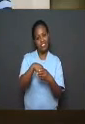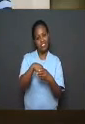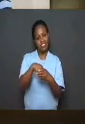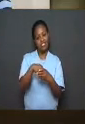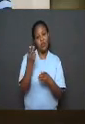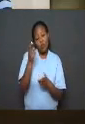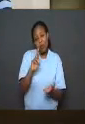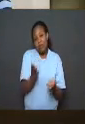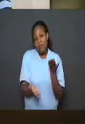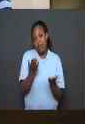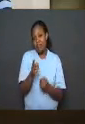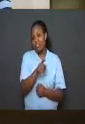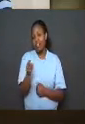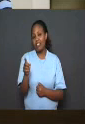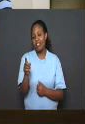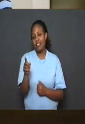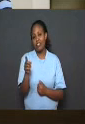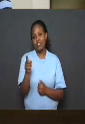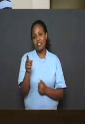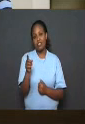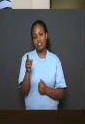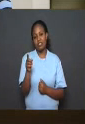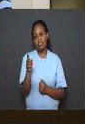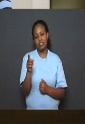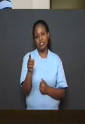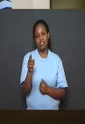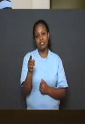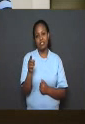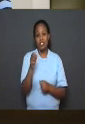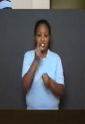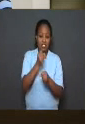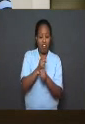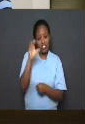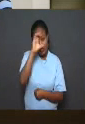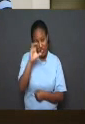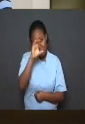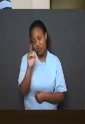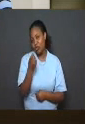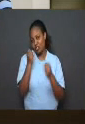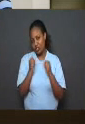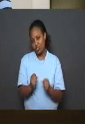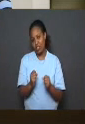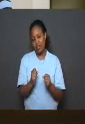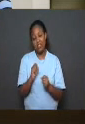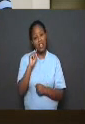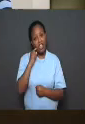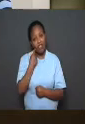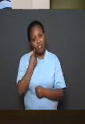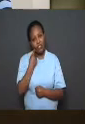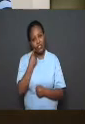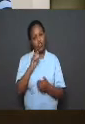Maybe you have a relative who was overlooked for a job, even though they had all